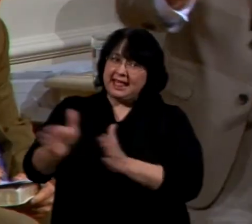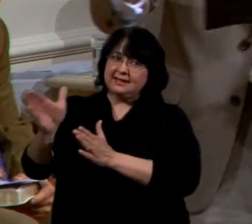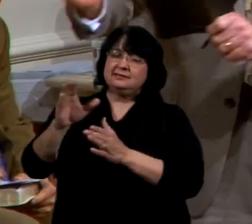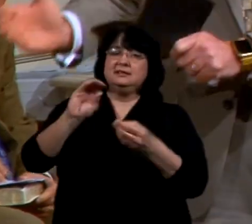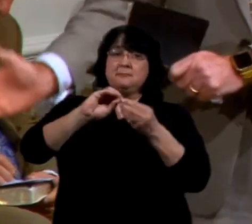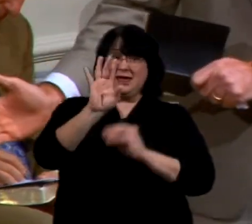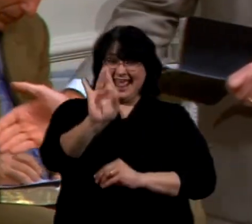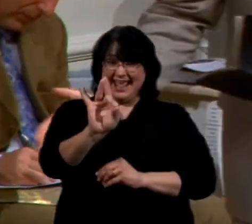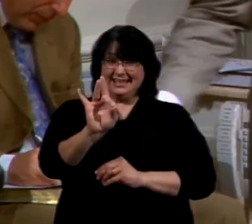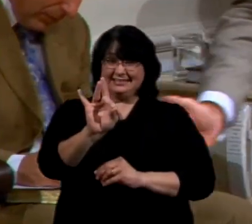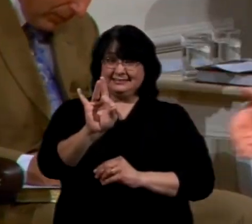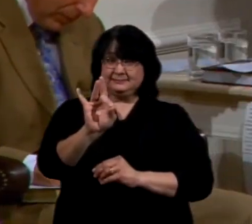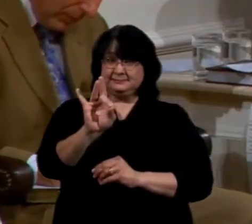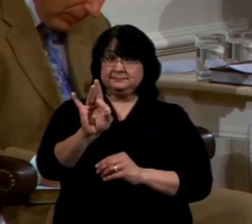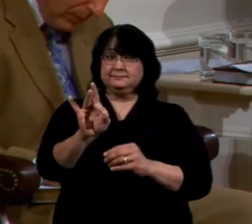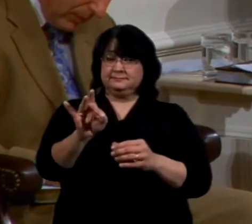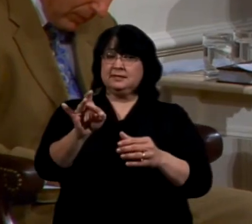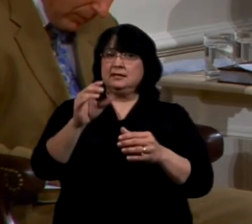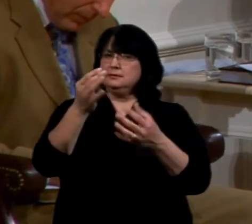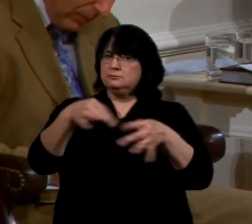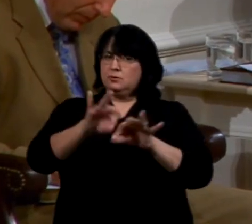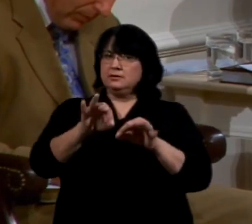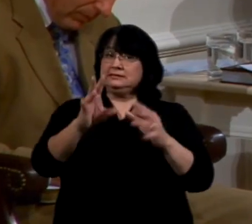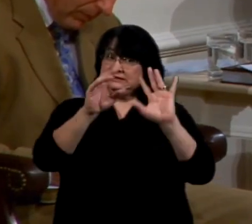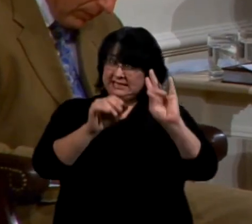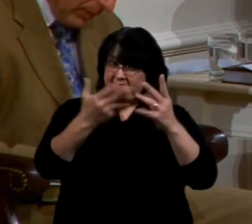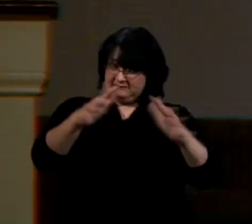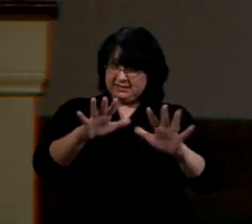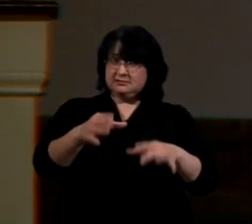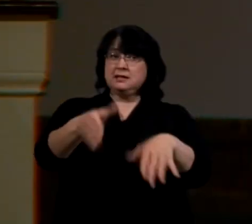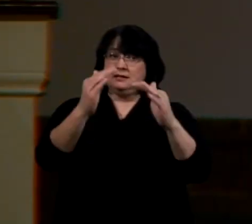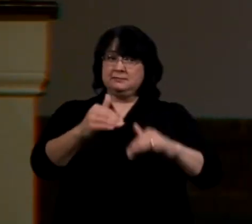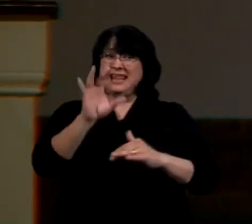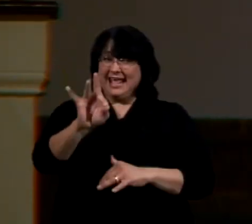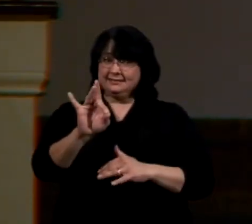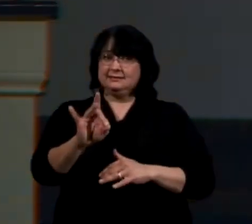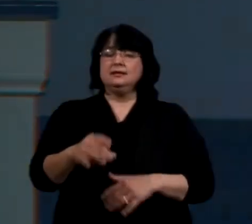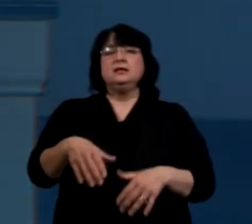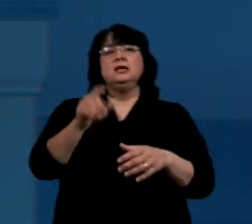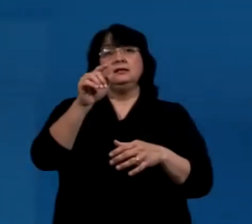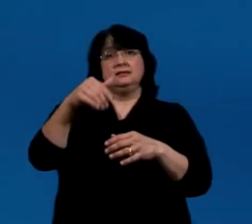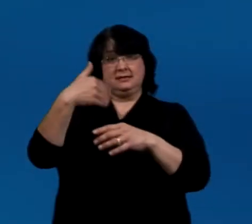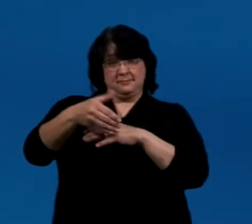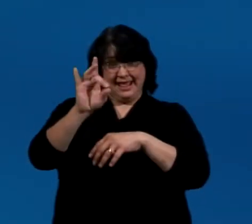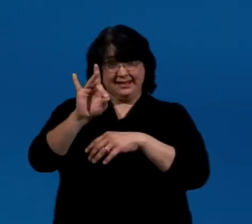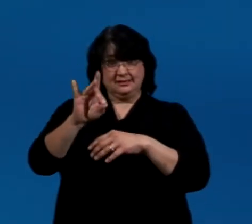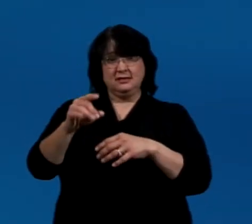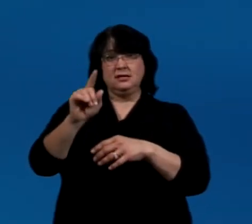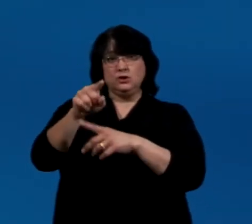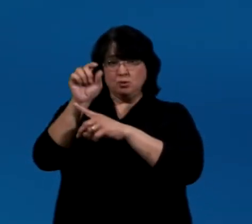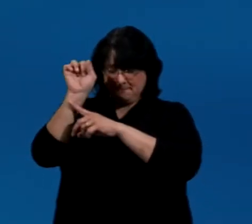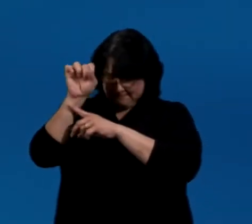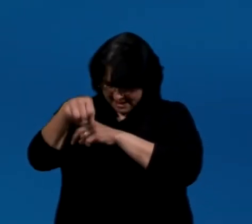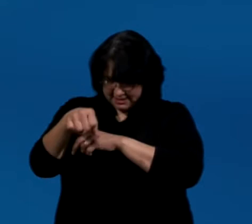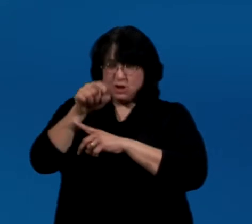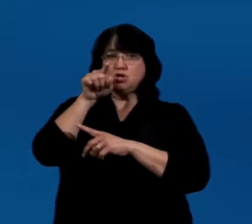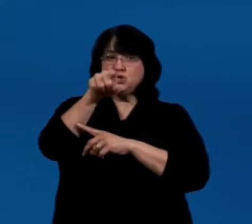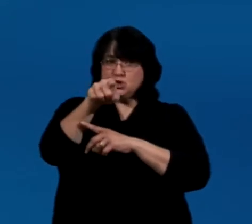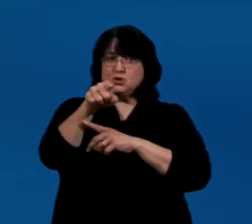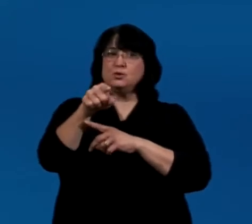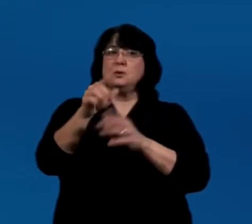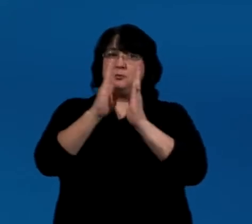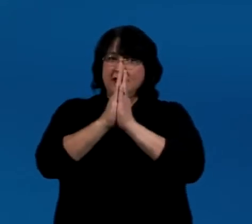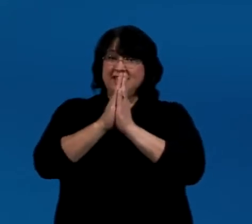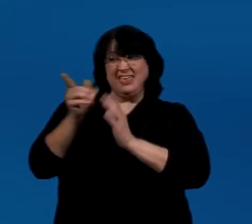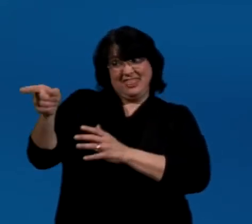from step 7. You want to go to step 8. Step 8 is bow your head in prayer and watch you pray. They're going to be